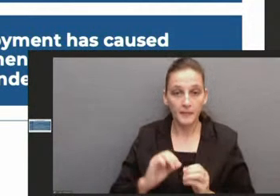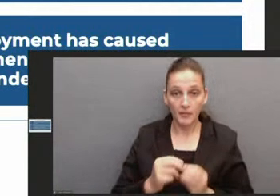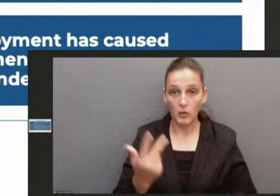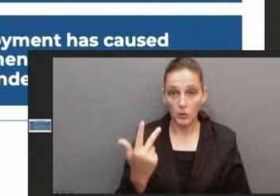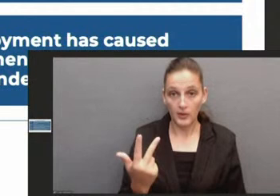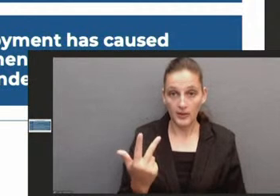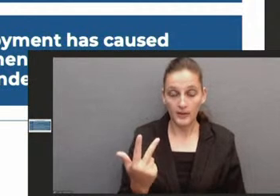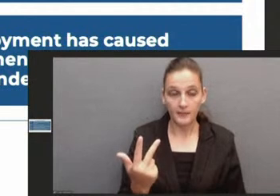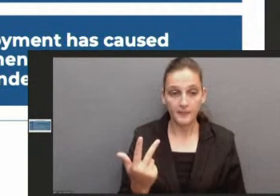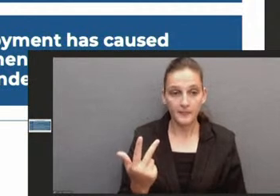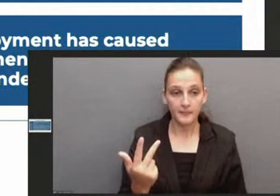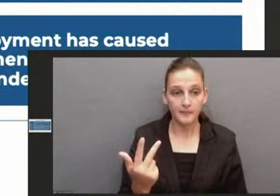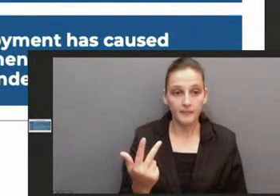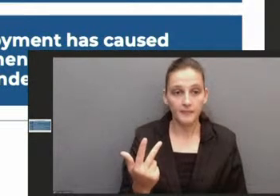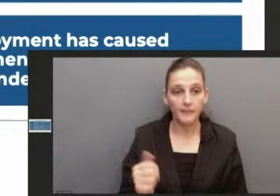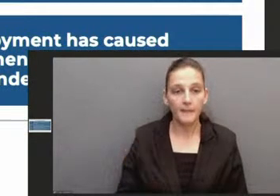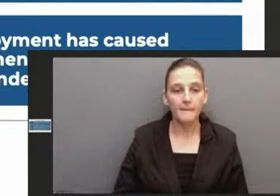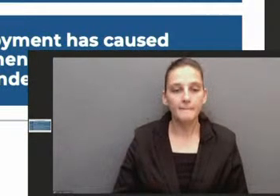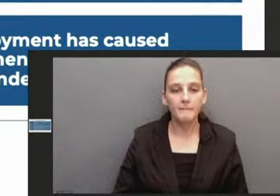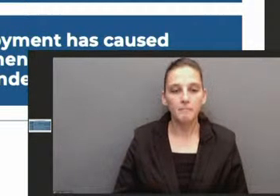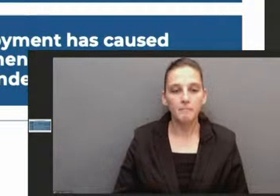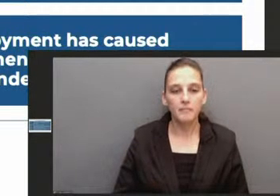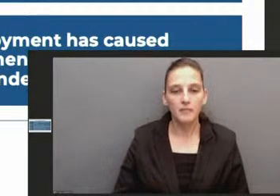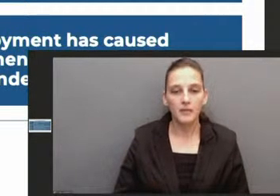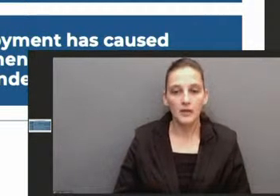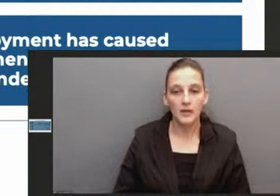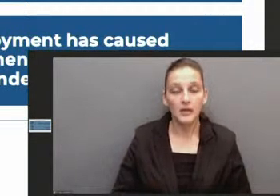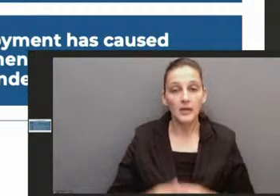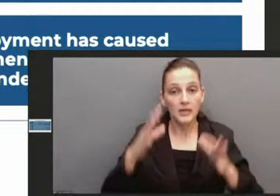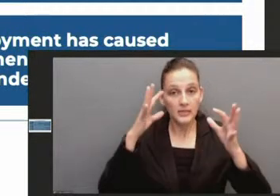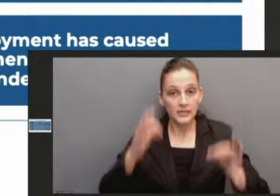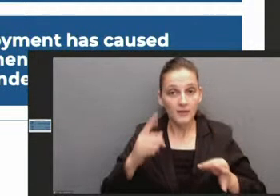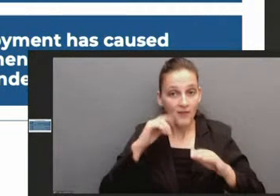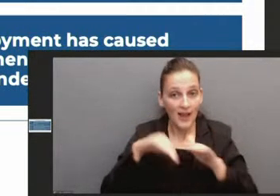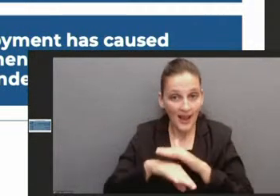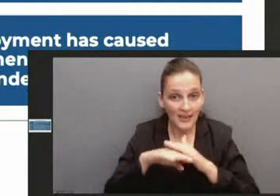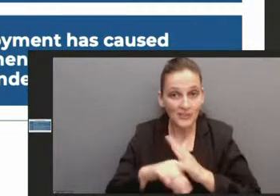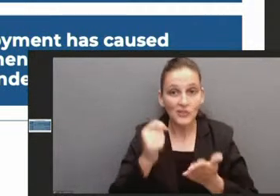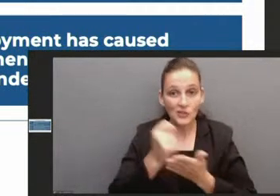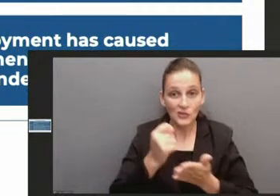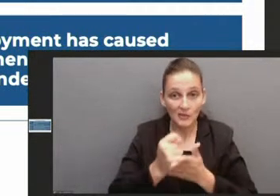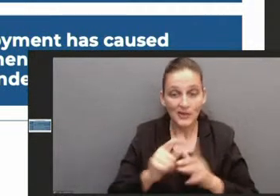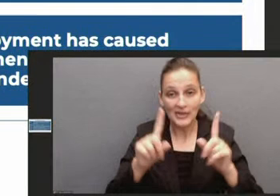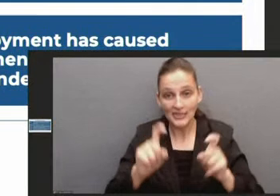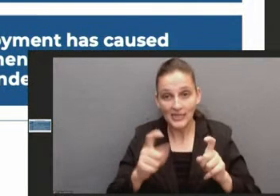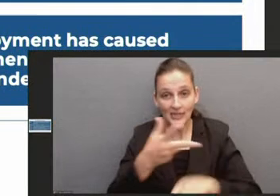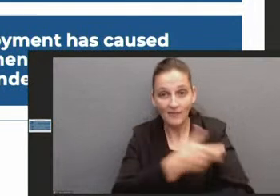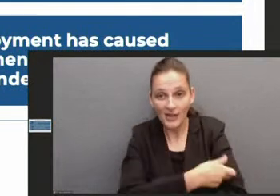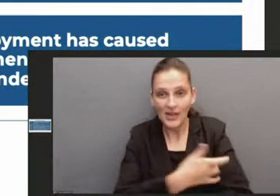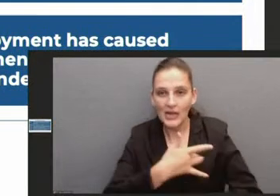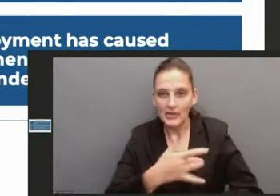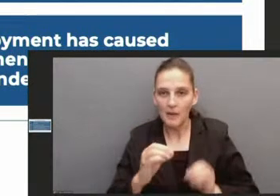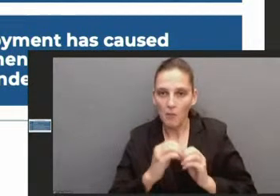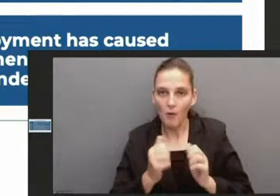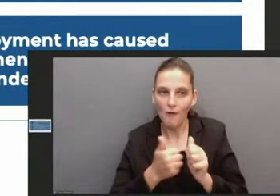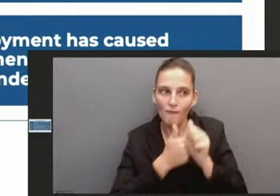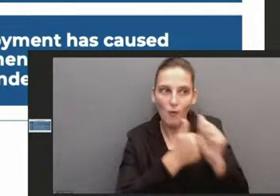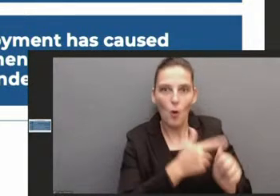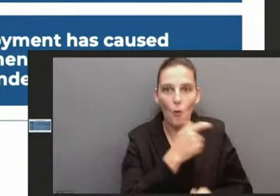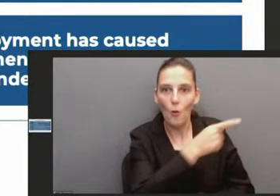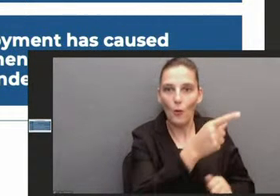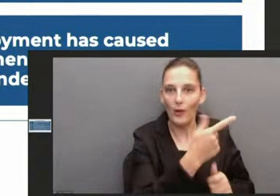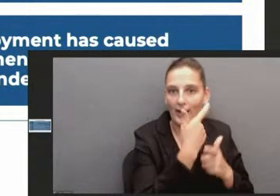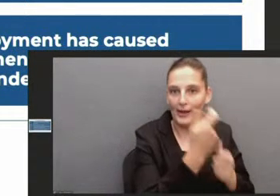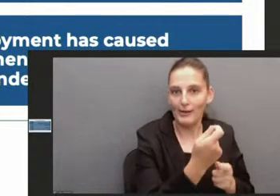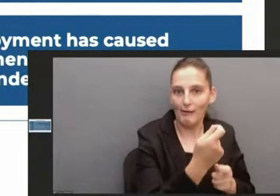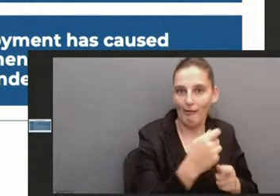goes to when decisions for access, treatment, testing, and vaccination are based more on influence instead of the interest of public